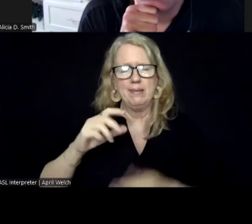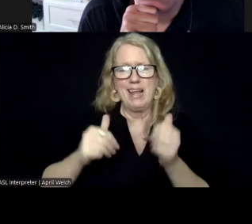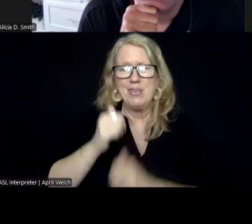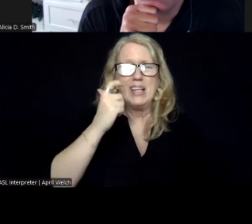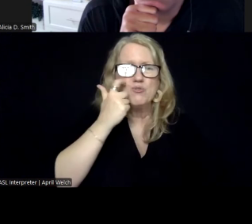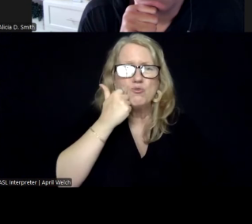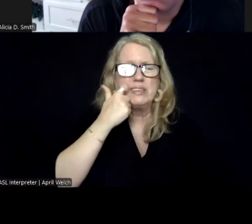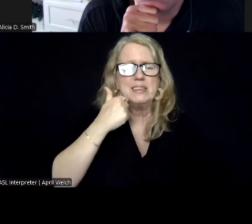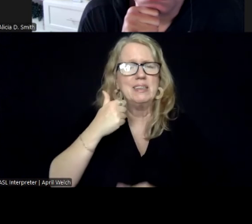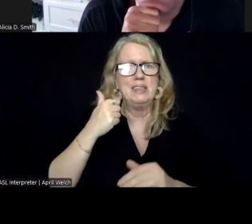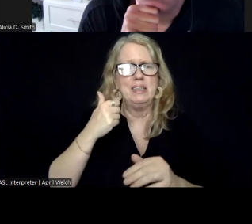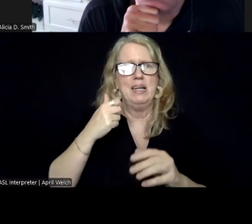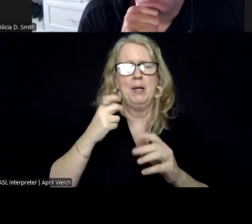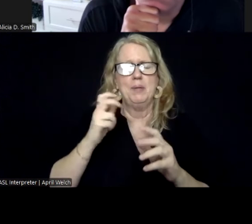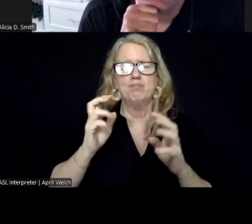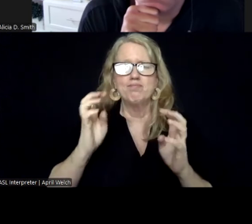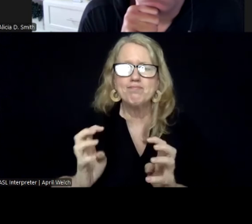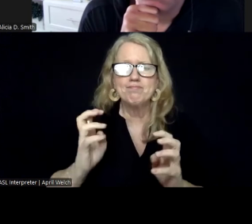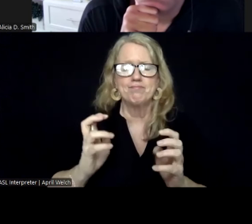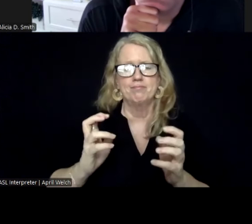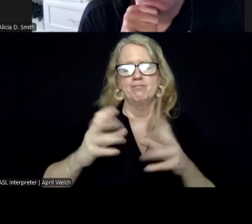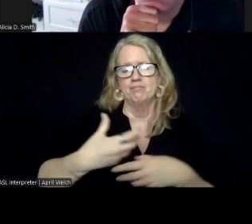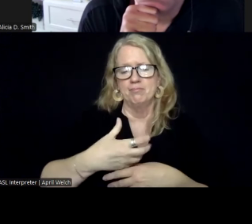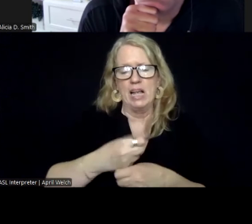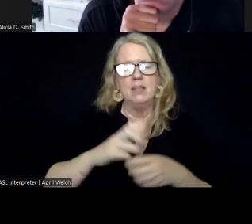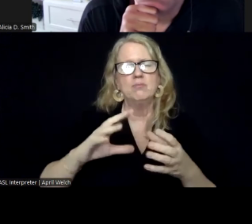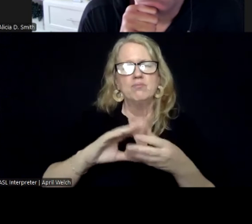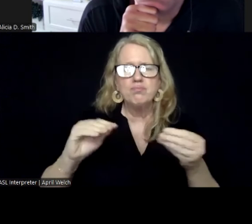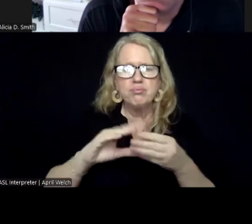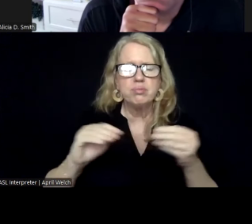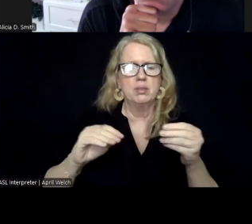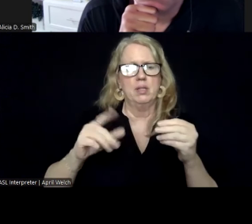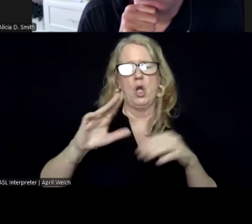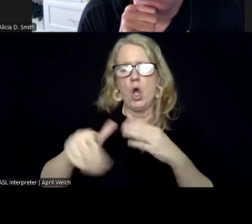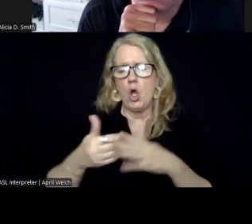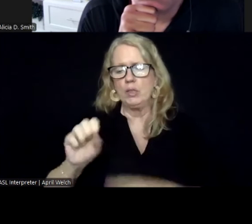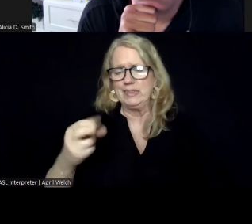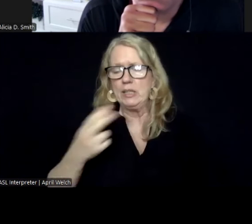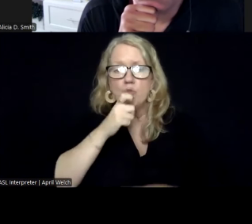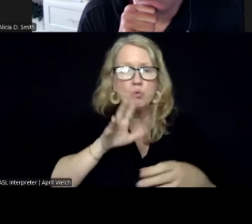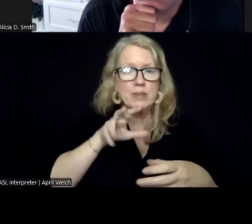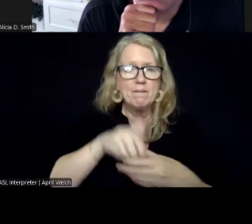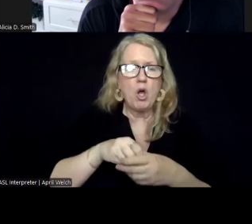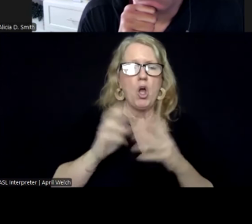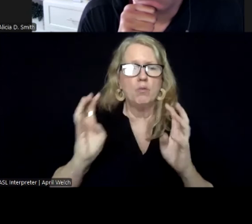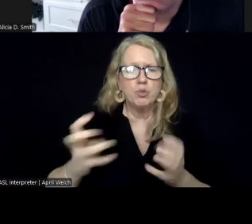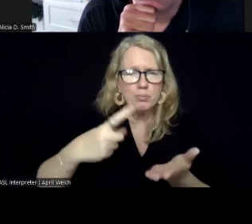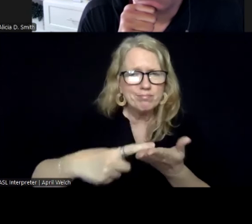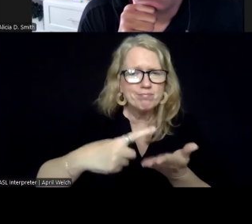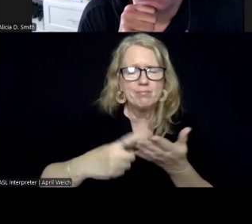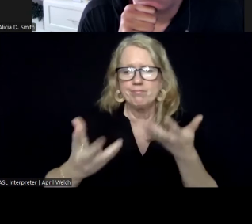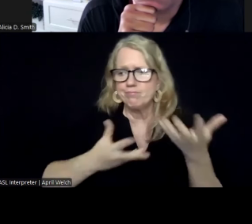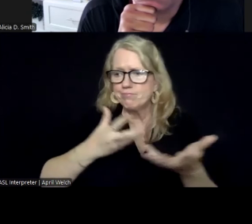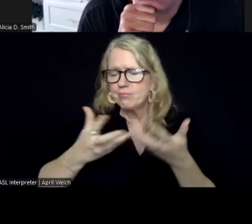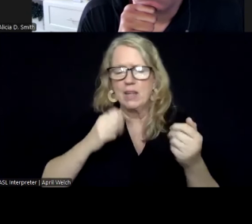sat down at a kind of wrap-up session of all of those stakeholders who are involved in it to be a part of that conversation.